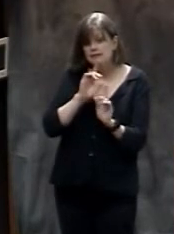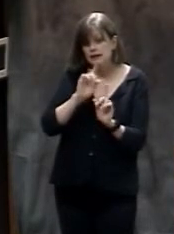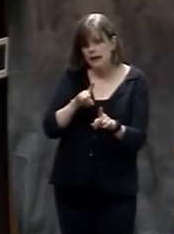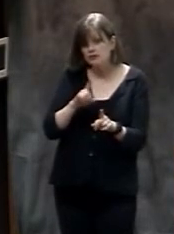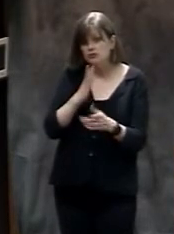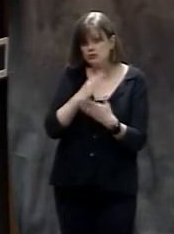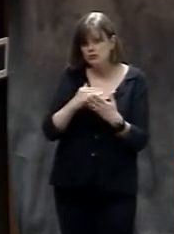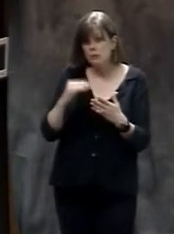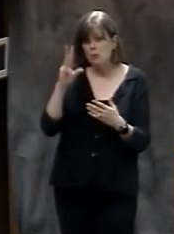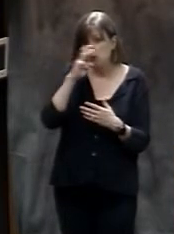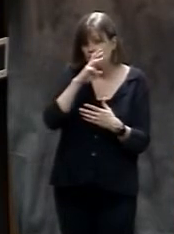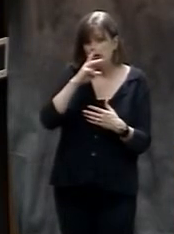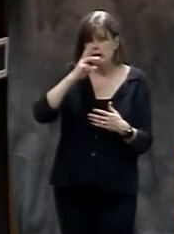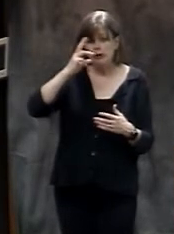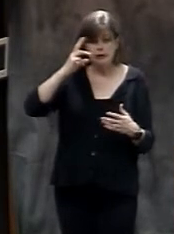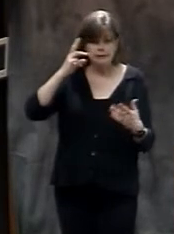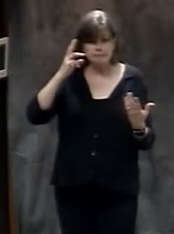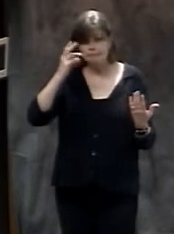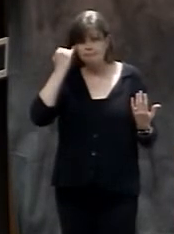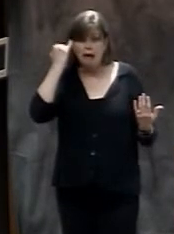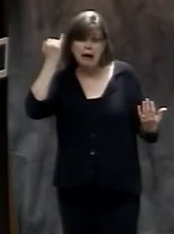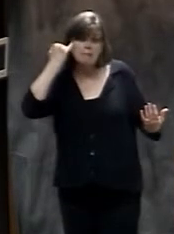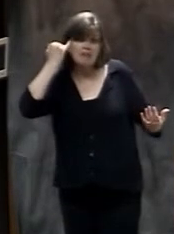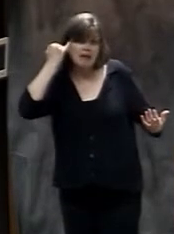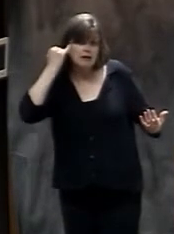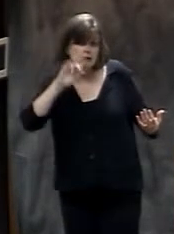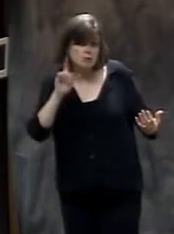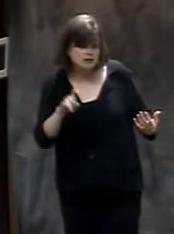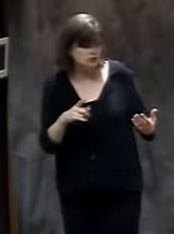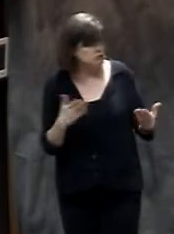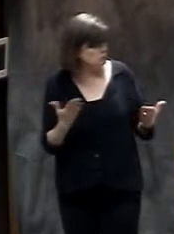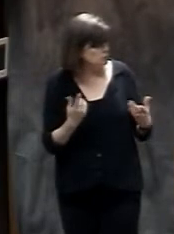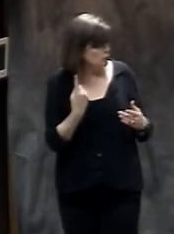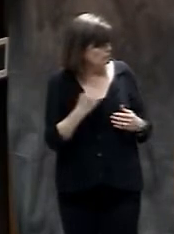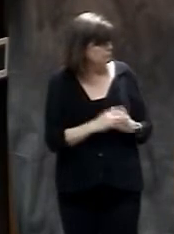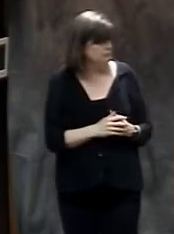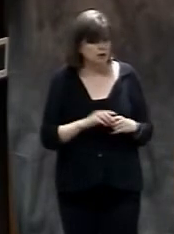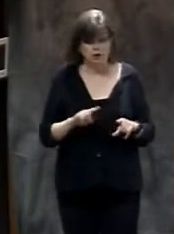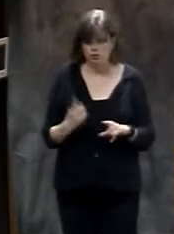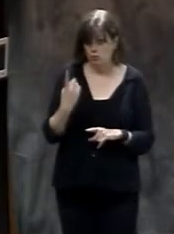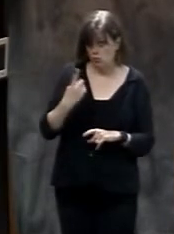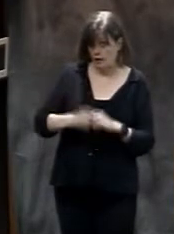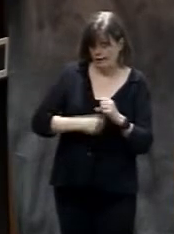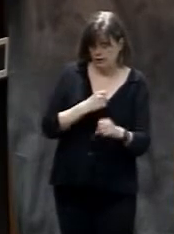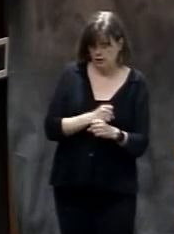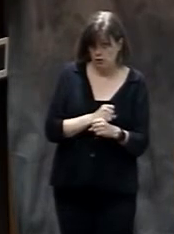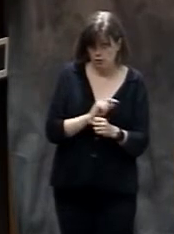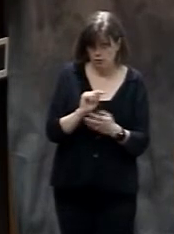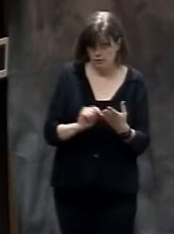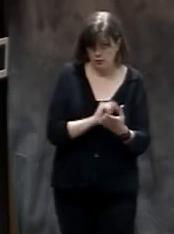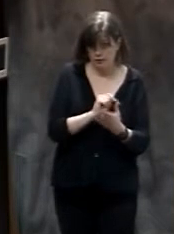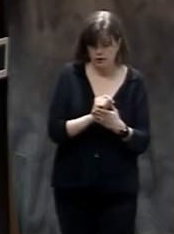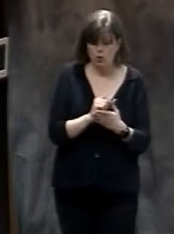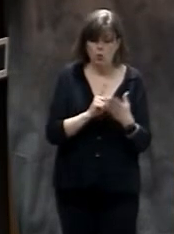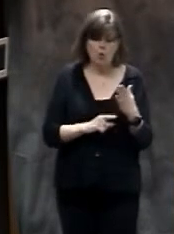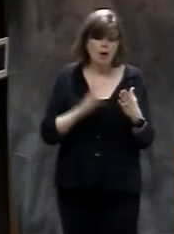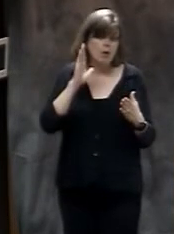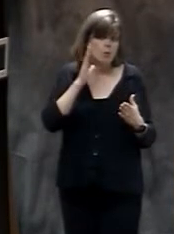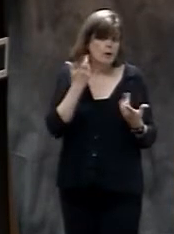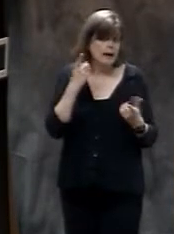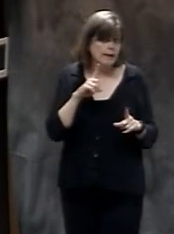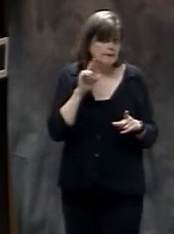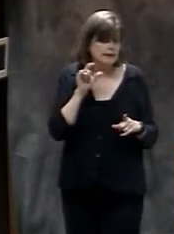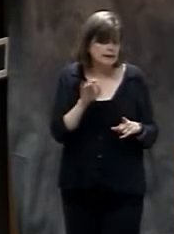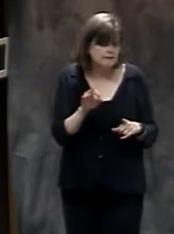have, we just simulated over a 1-year period, what would happen if we put